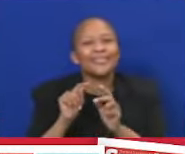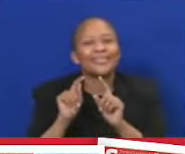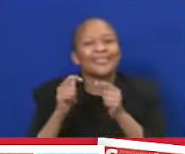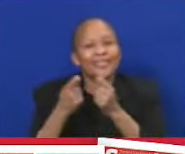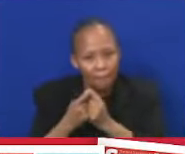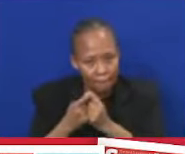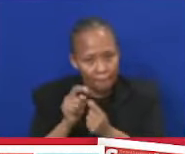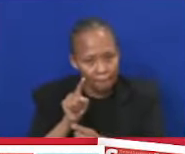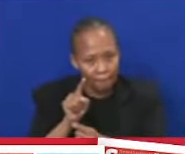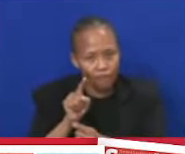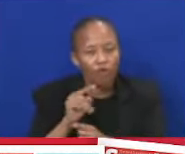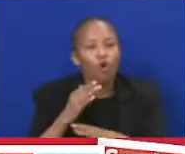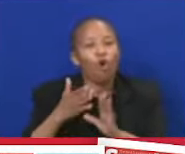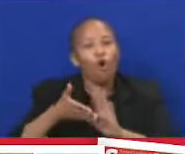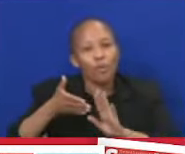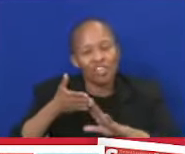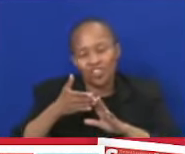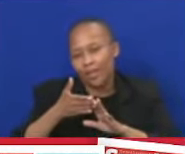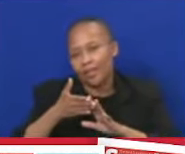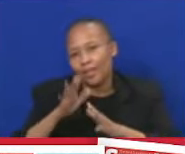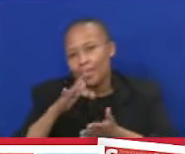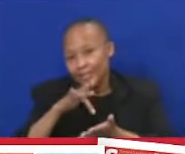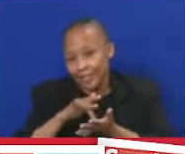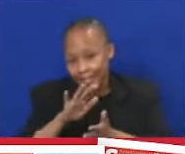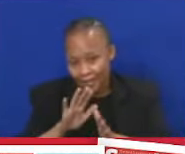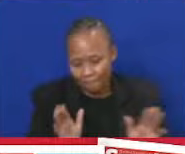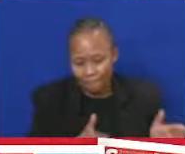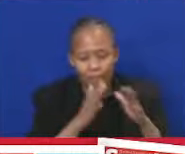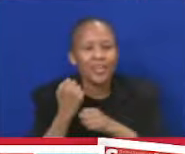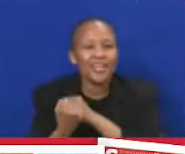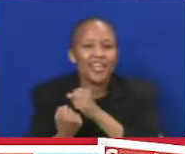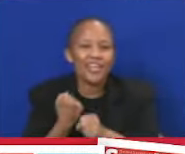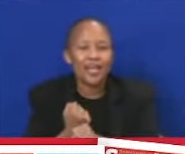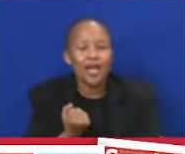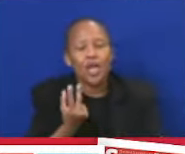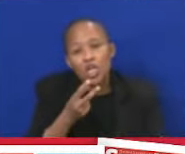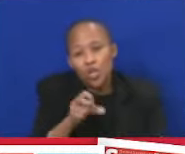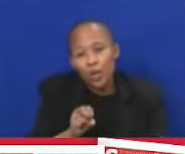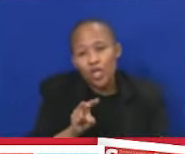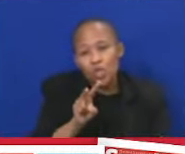in 2023, then I was deployed to